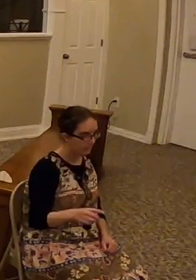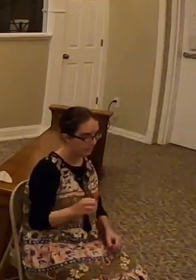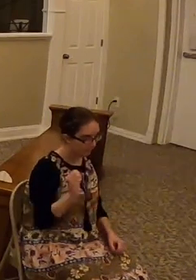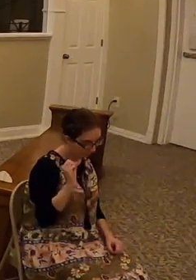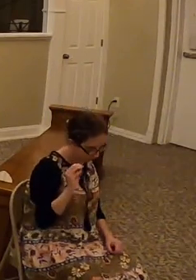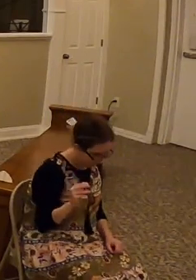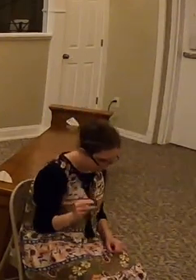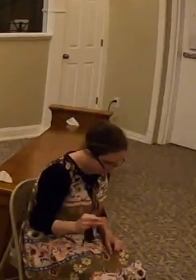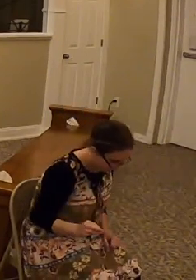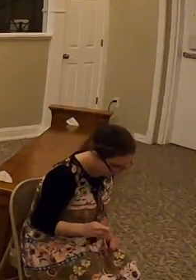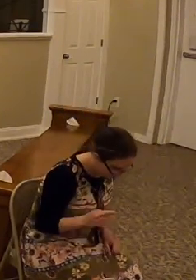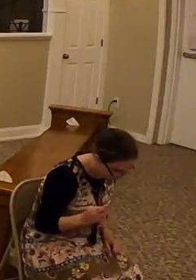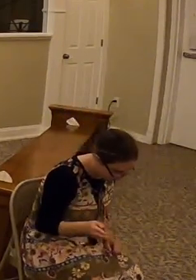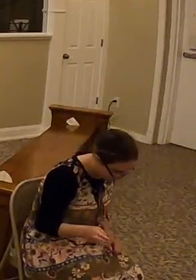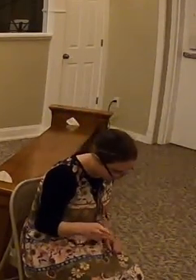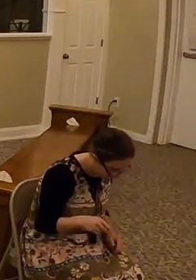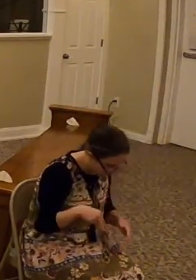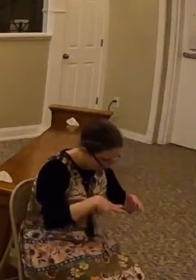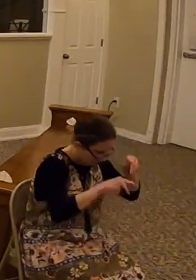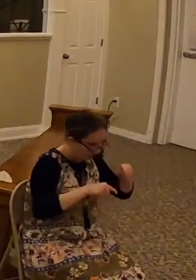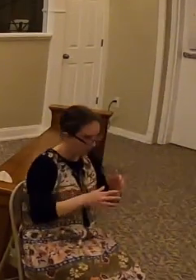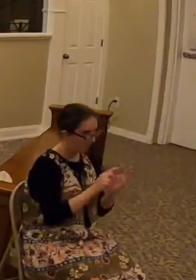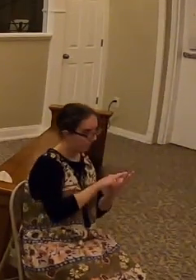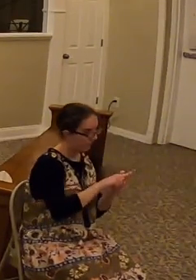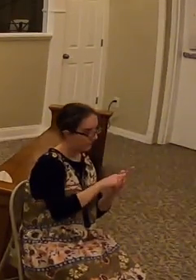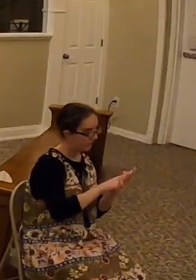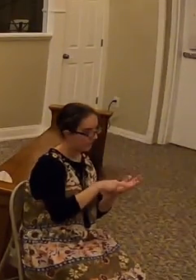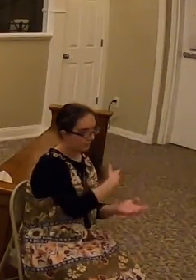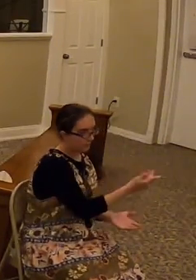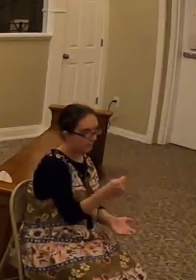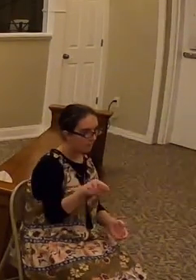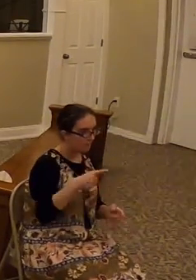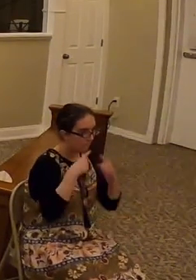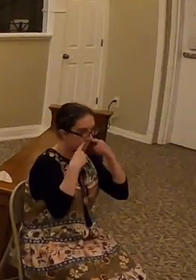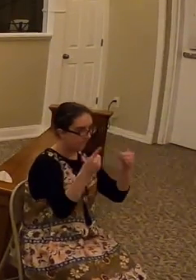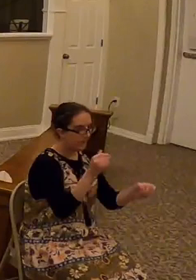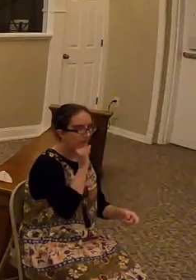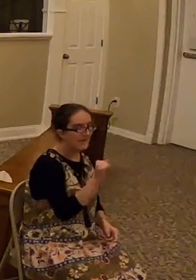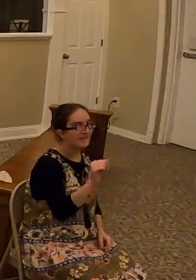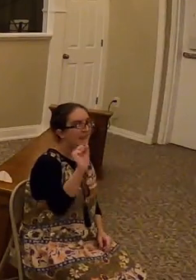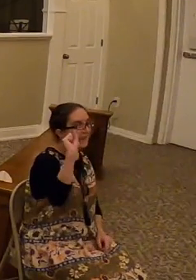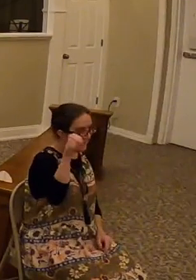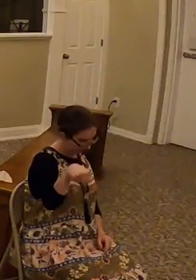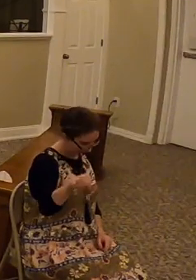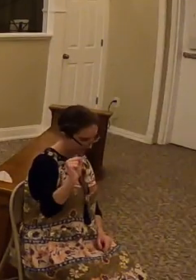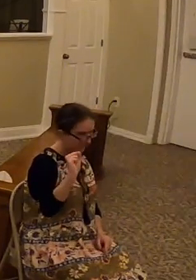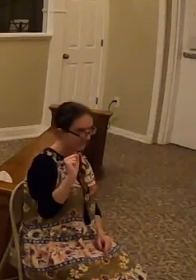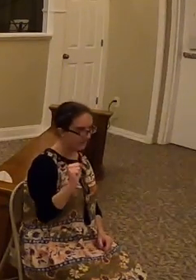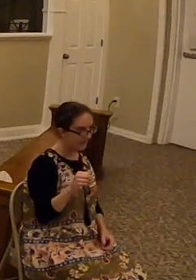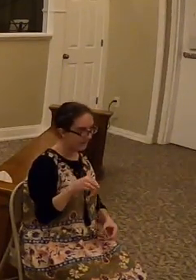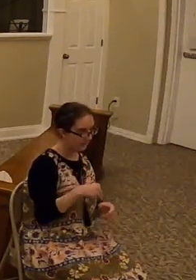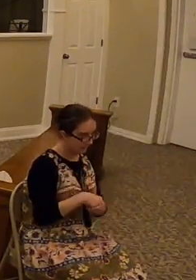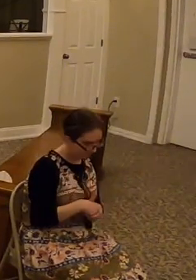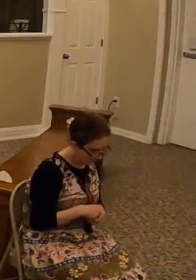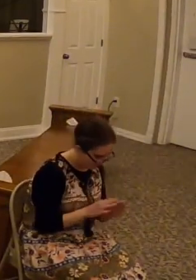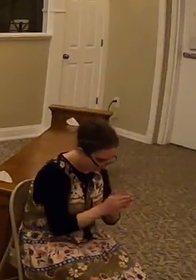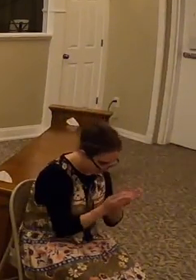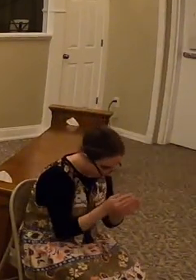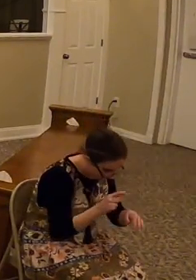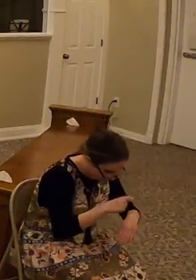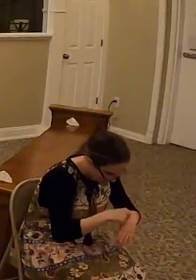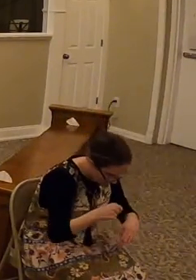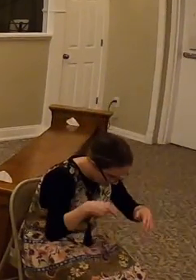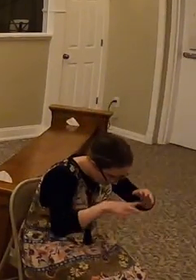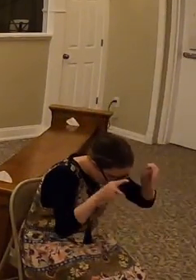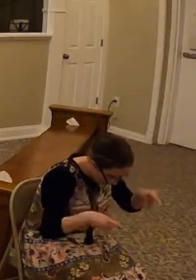All right. So there are still prophets among us. The answer is a resounding yes. In biblical